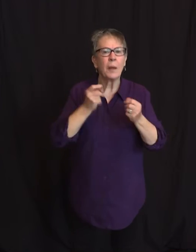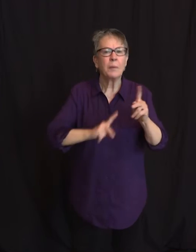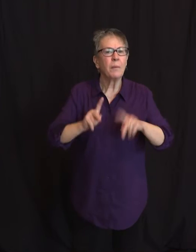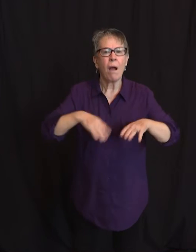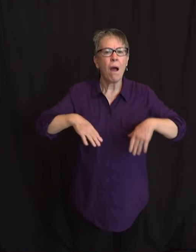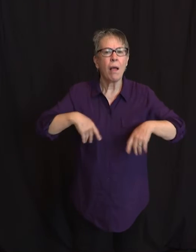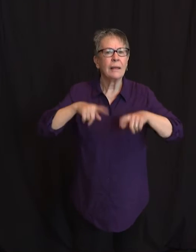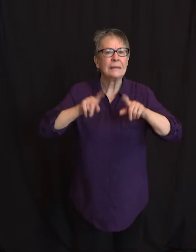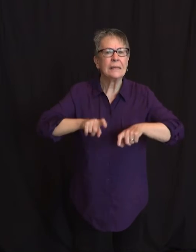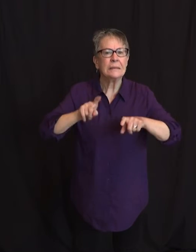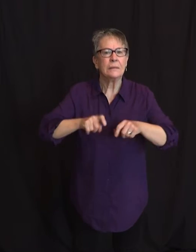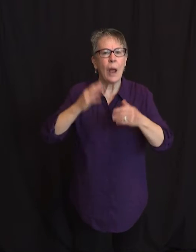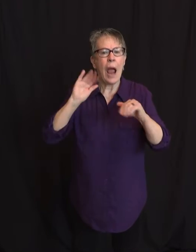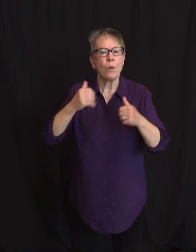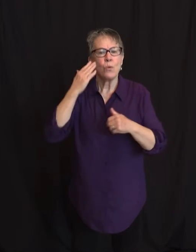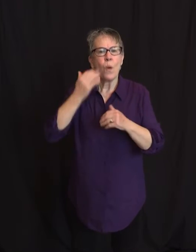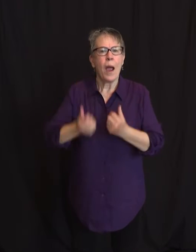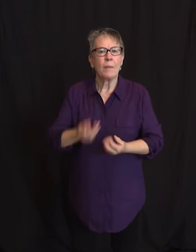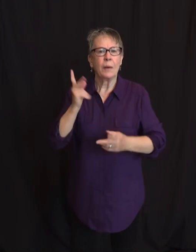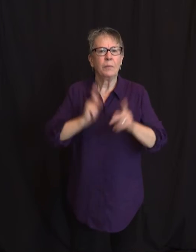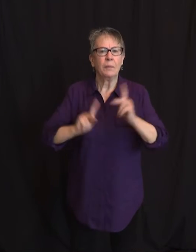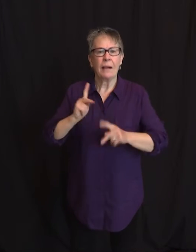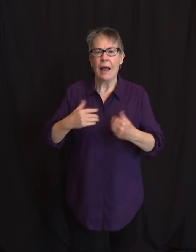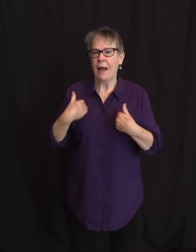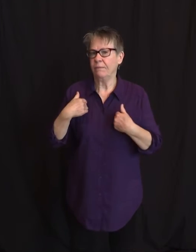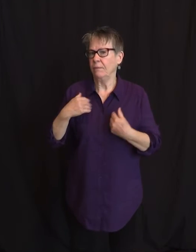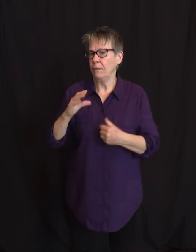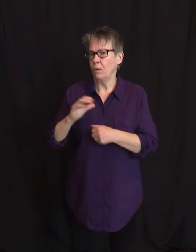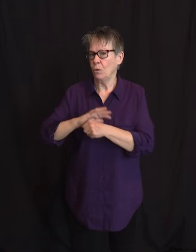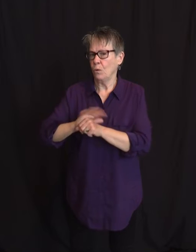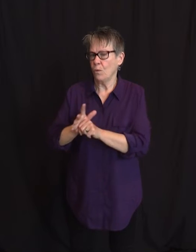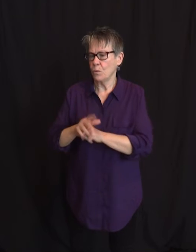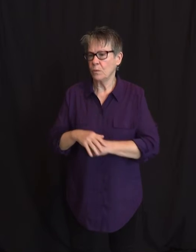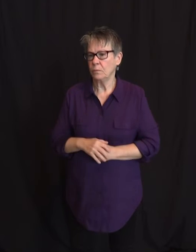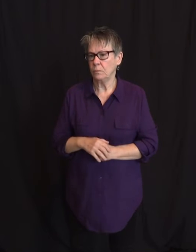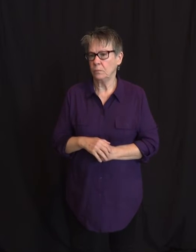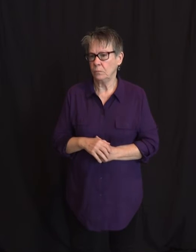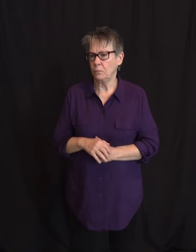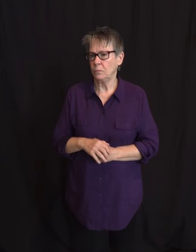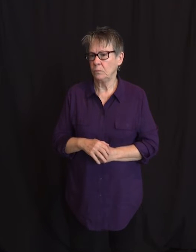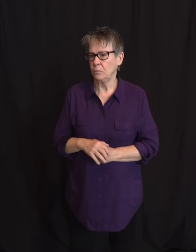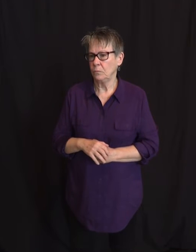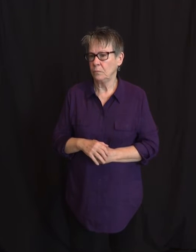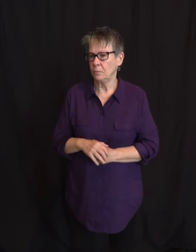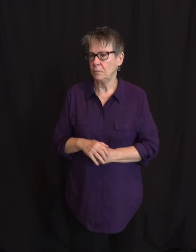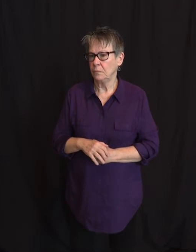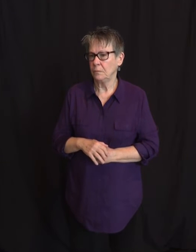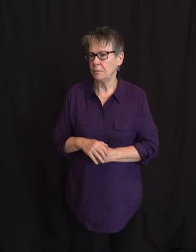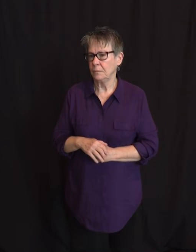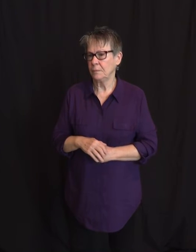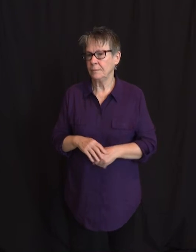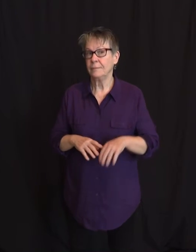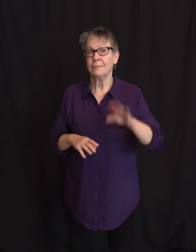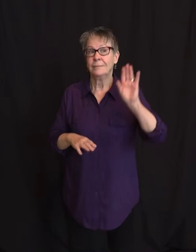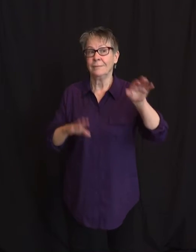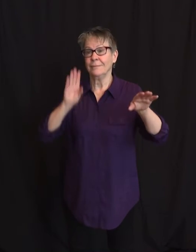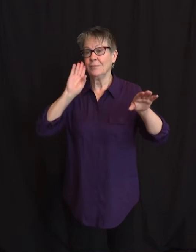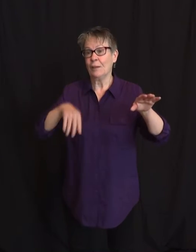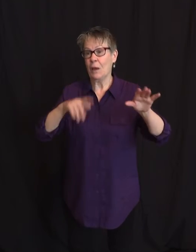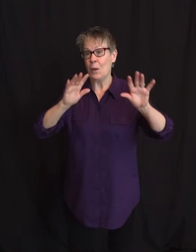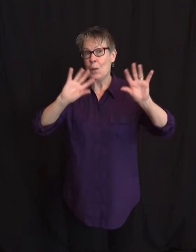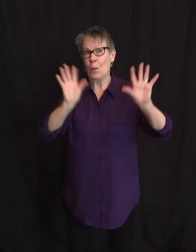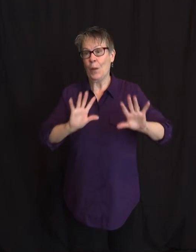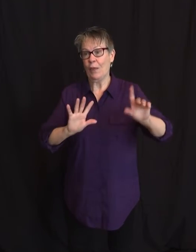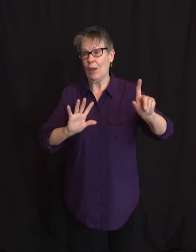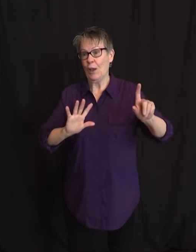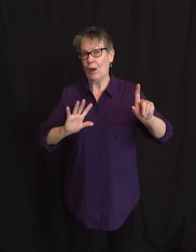Hi. So as the weather starts to get better, you've mentioned this, and we had one nice weekend day. Are you concerned that